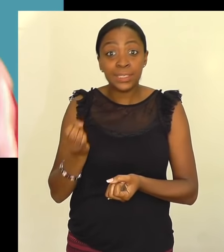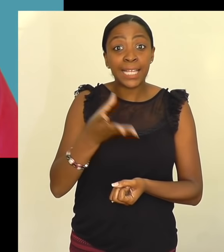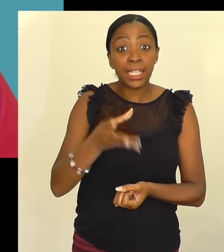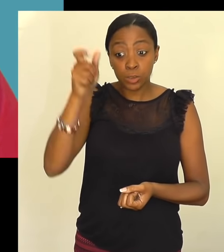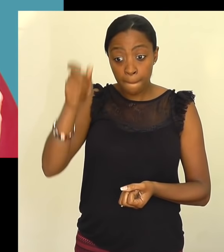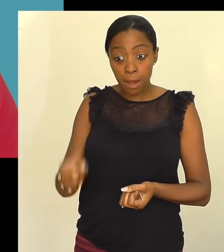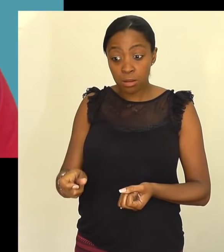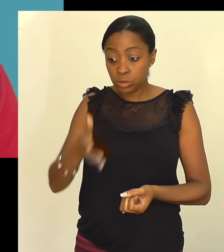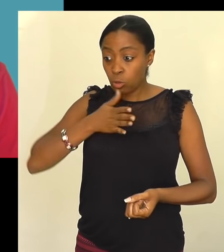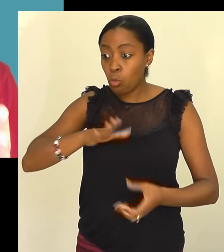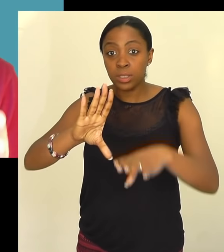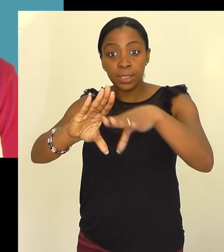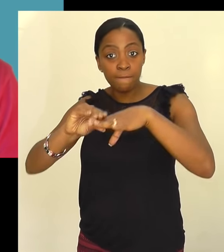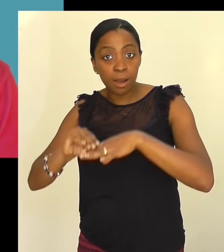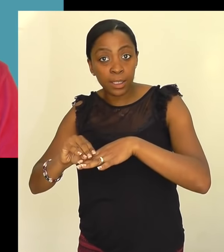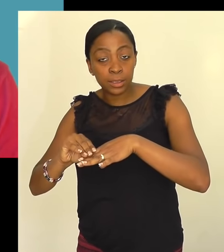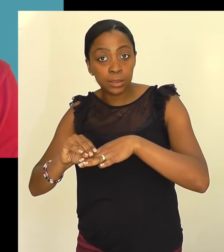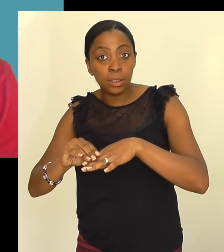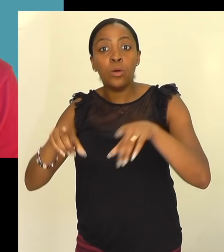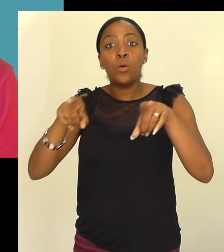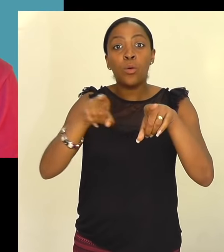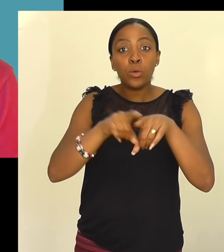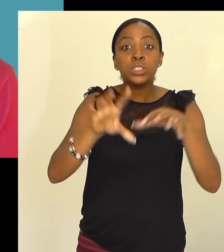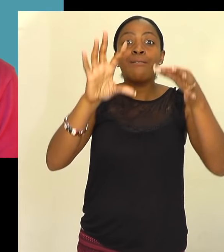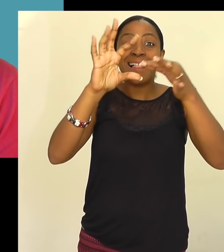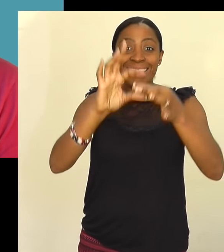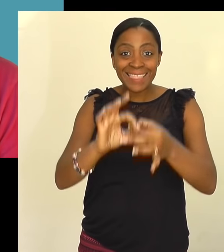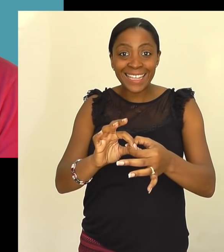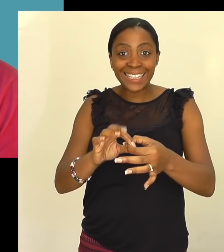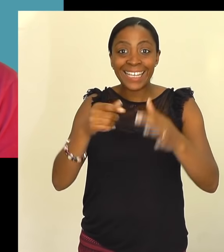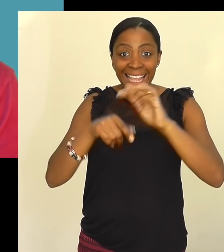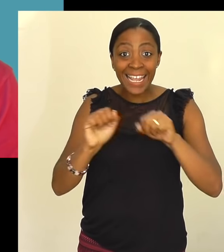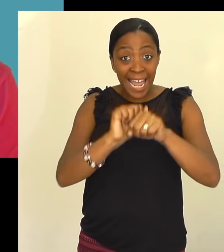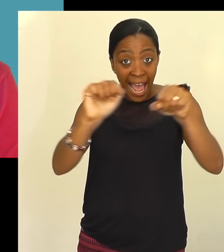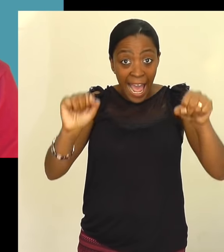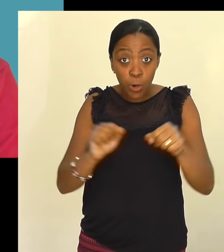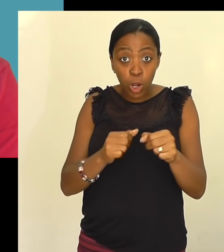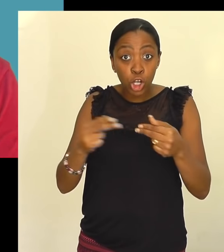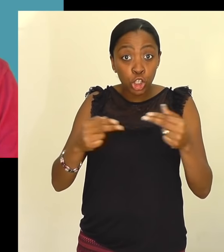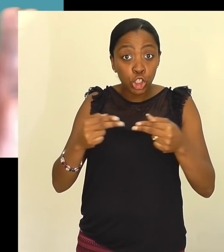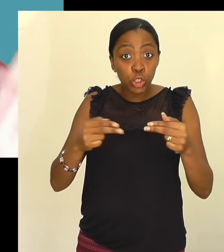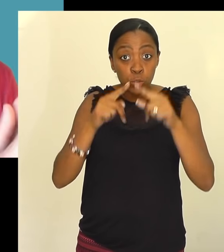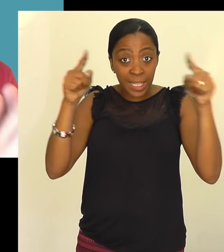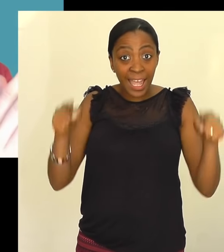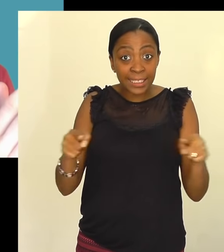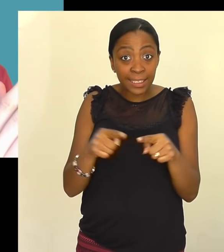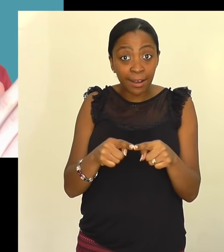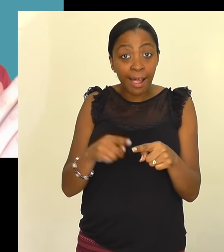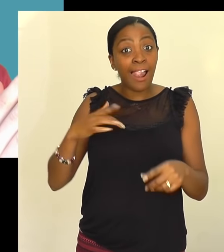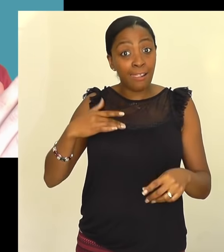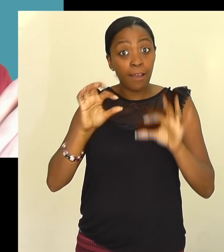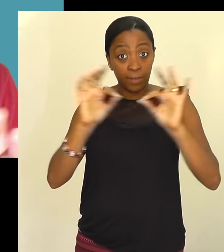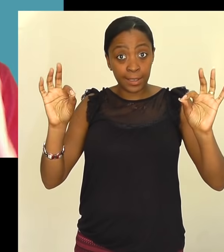There's also a link to this invitation video in Lifelines, so you can copy and paste it there and email it to someone you